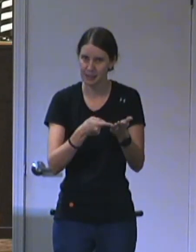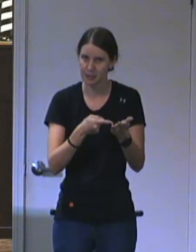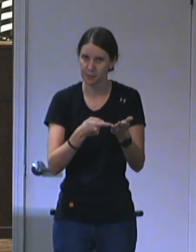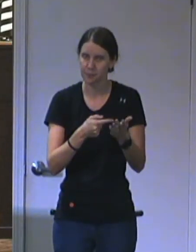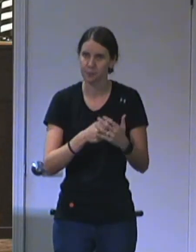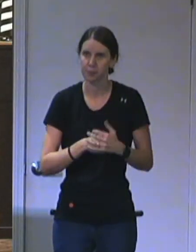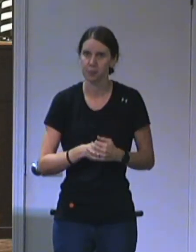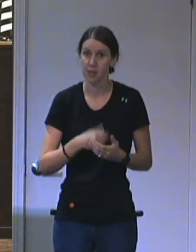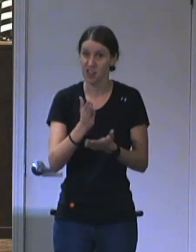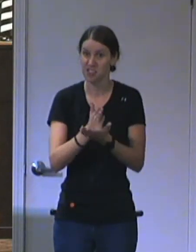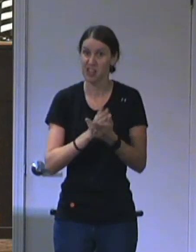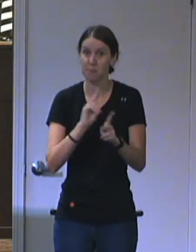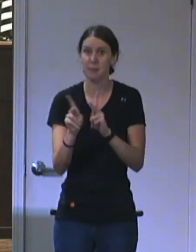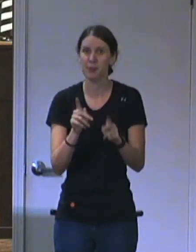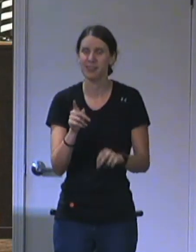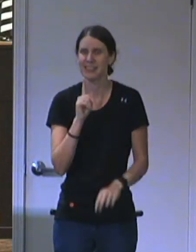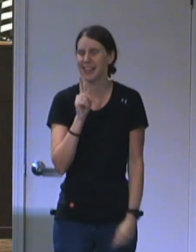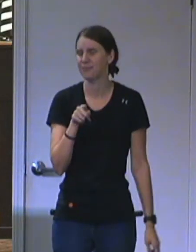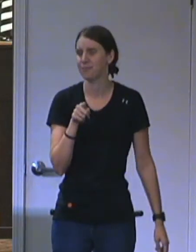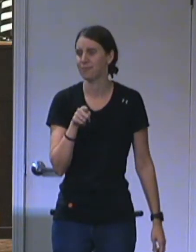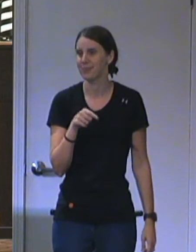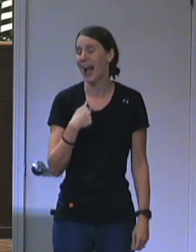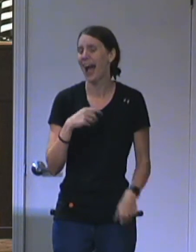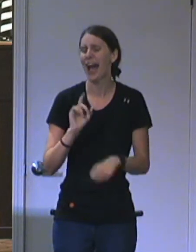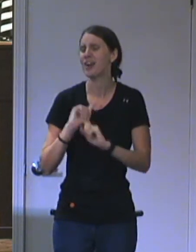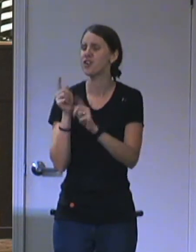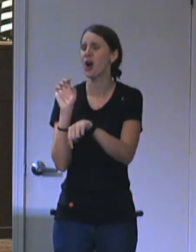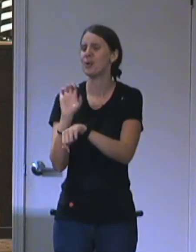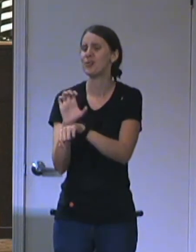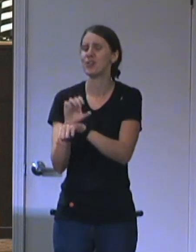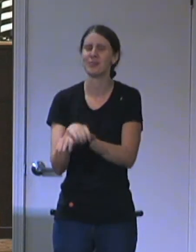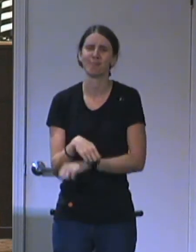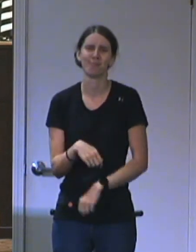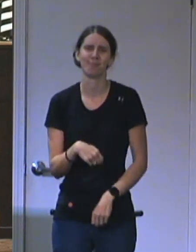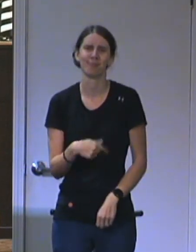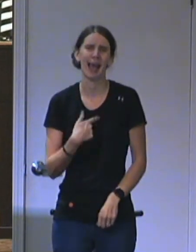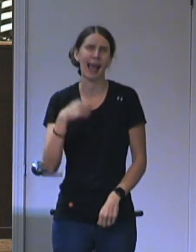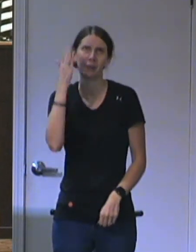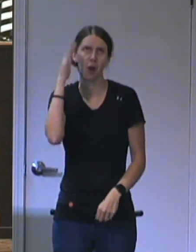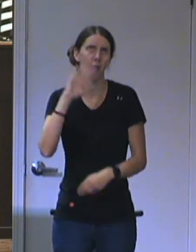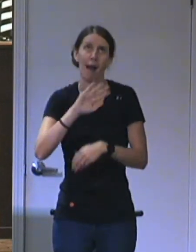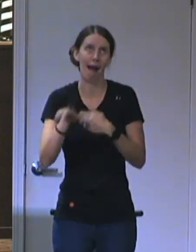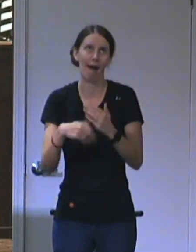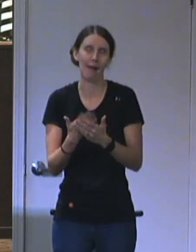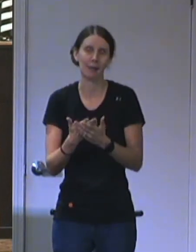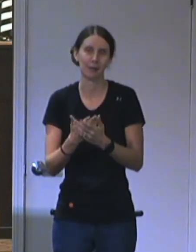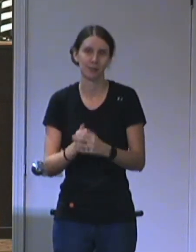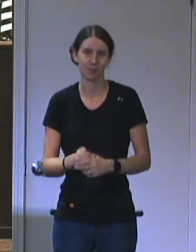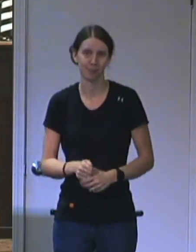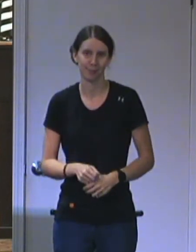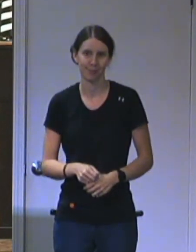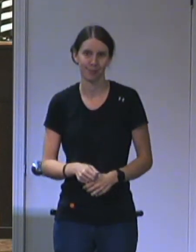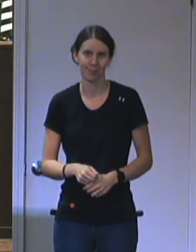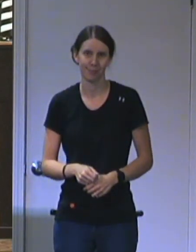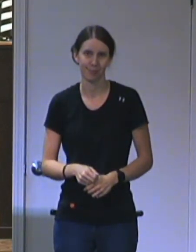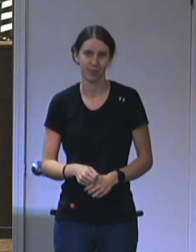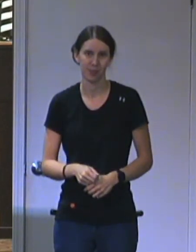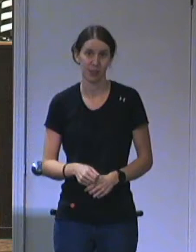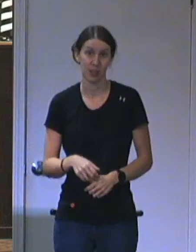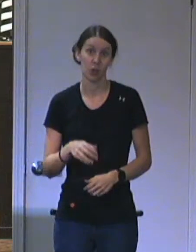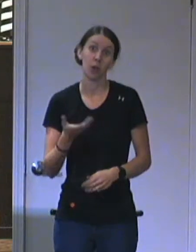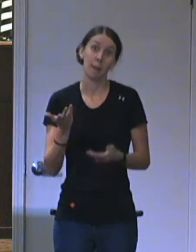There are some people that say, well, they go to church and they say, well, I've heard all this before. You probably